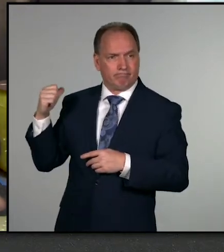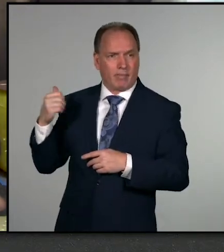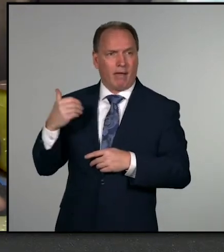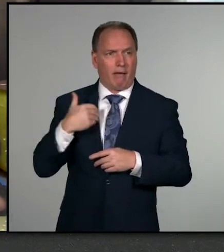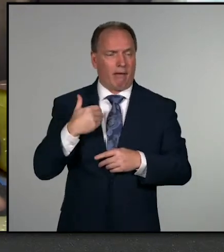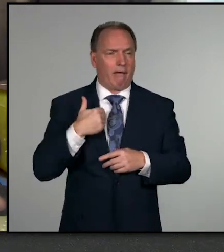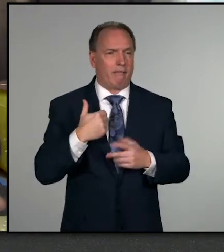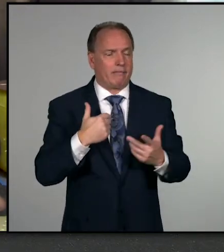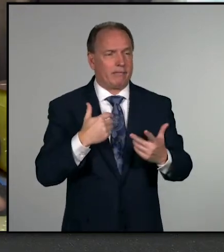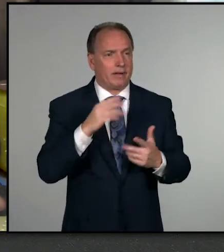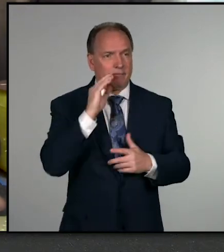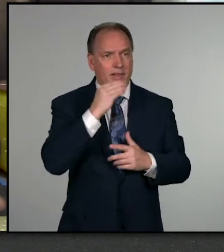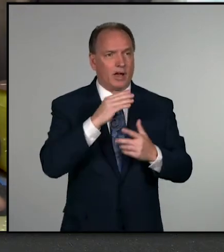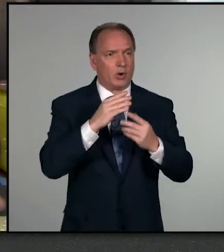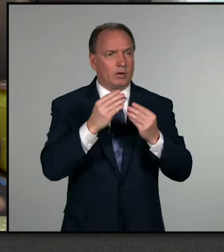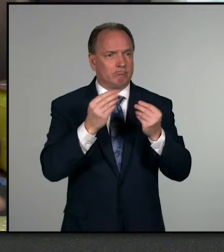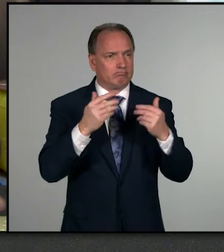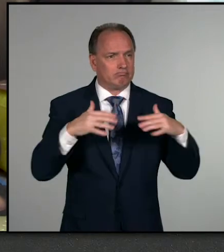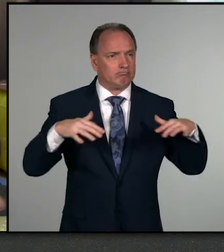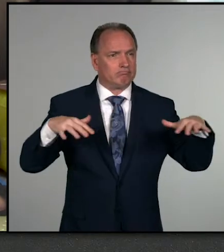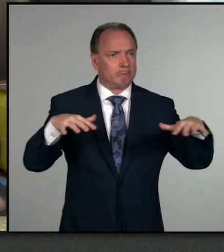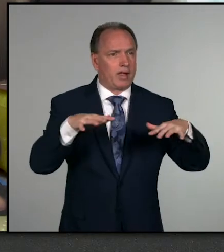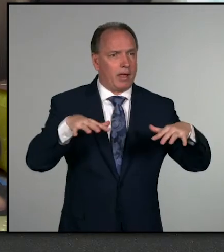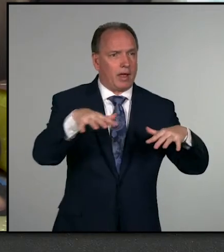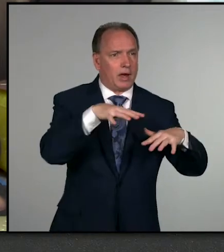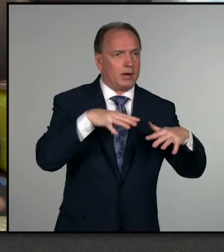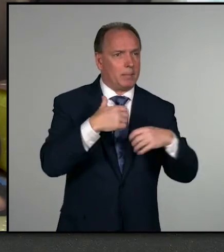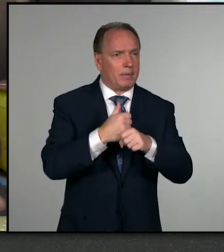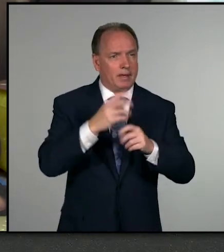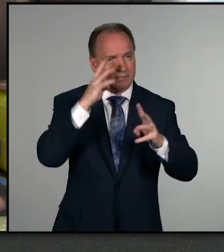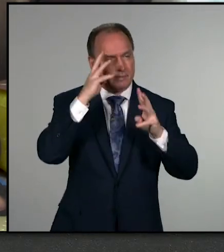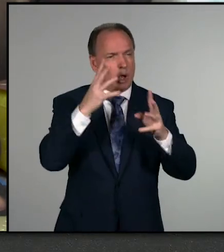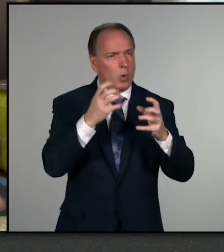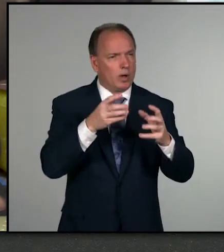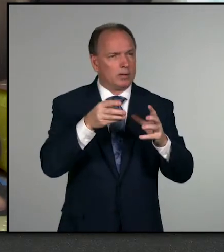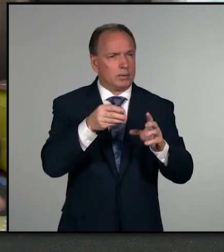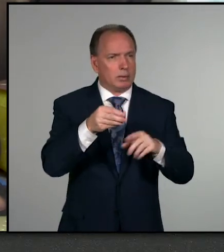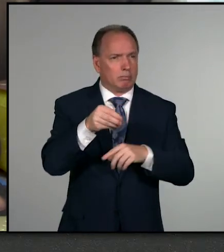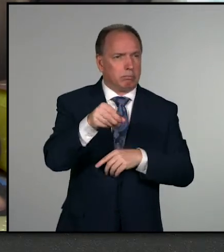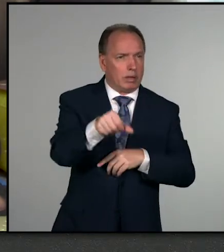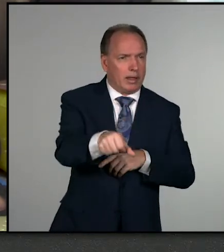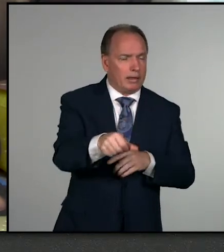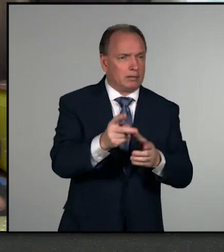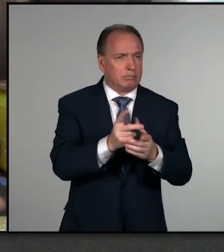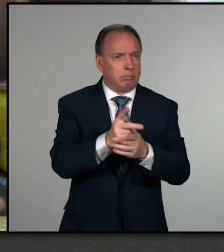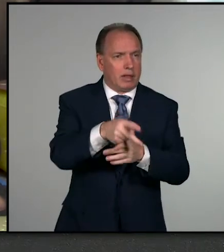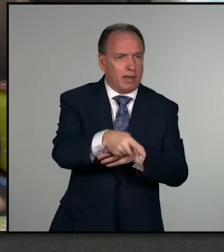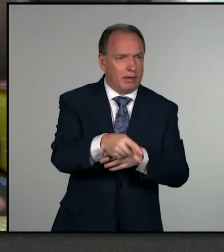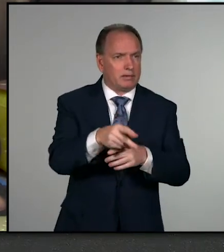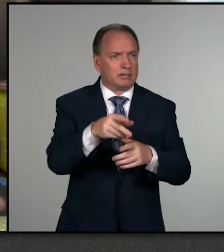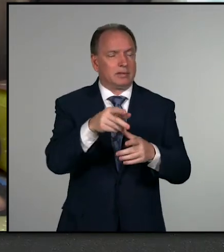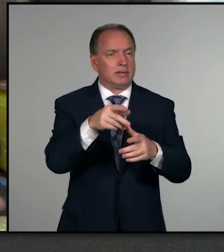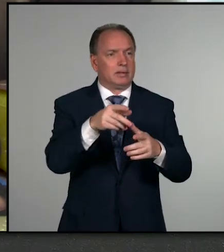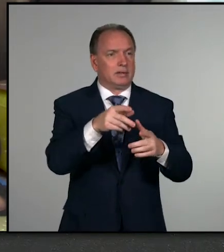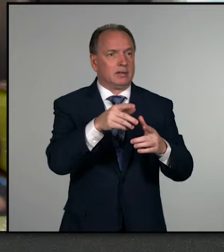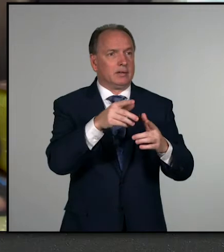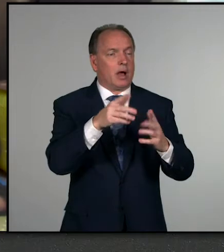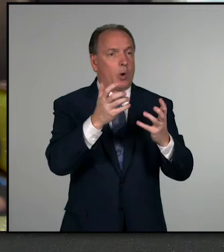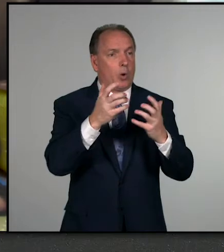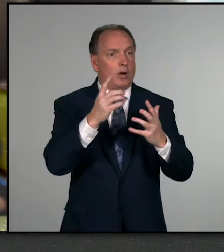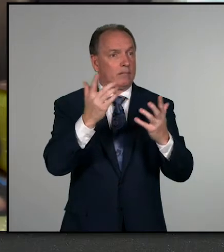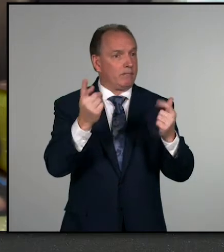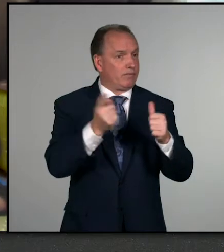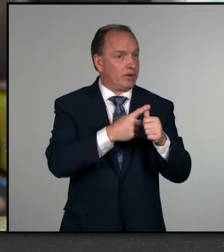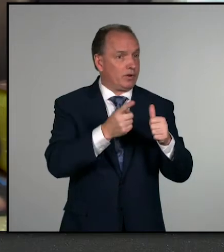flower garden area made. So I want to plant my flowers, but I want to plant them in a way that the